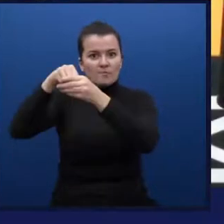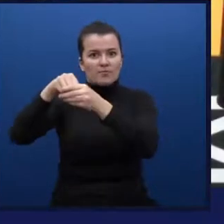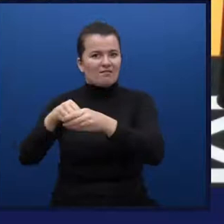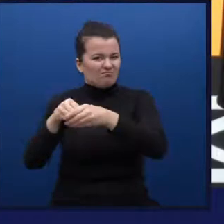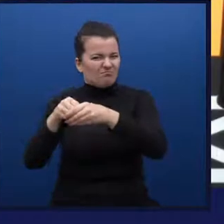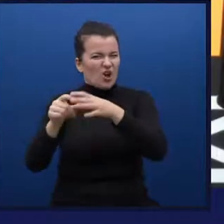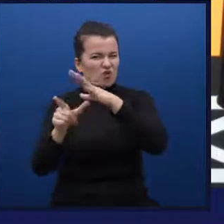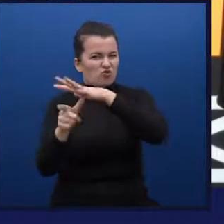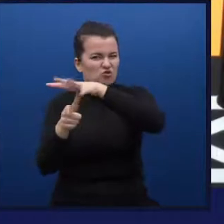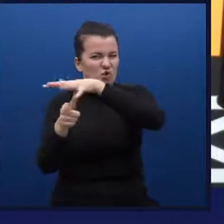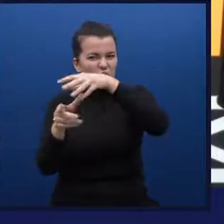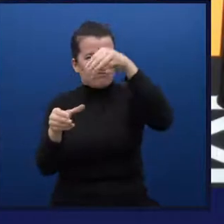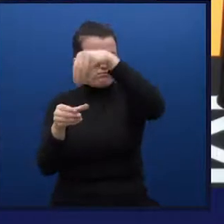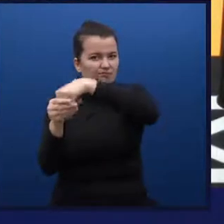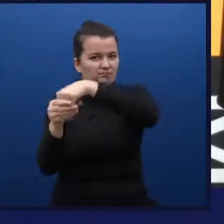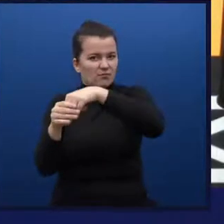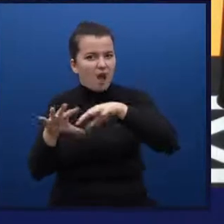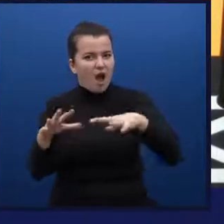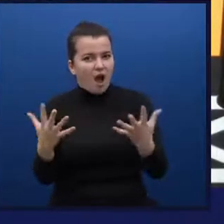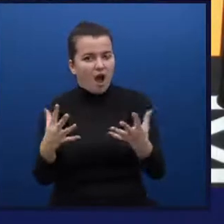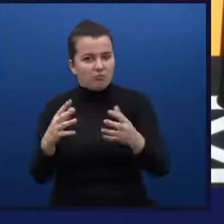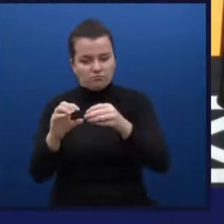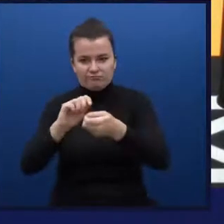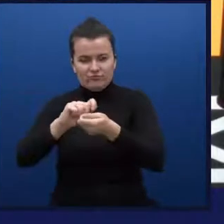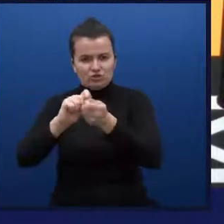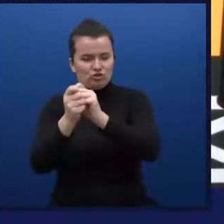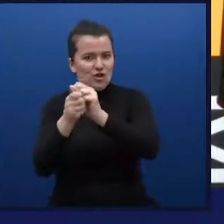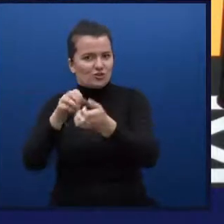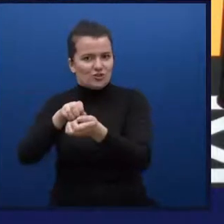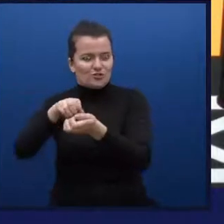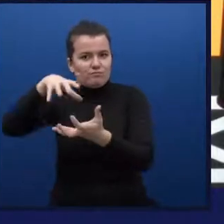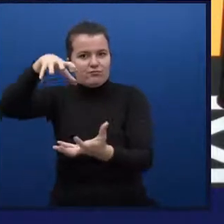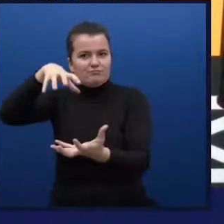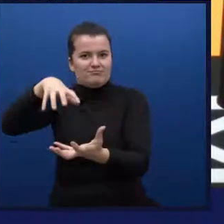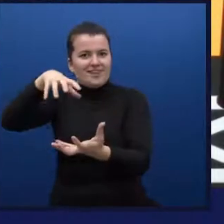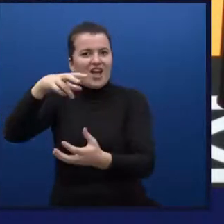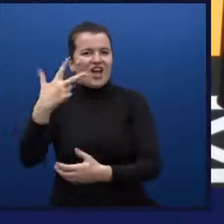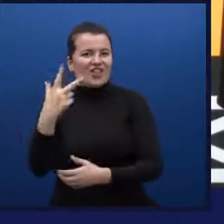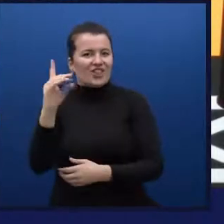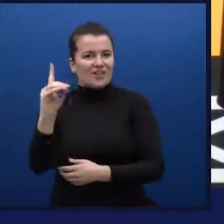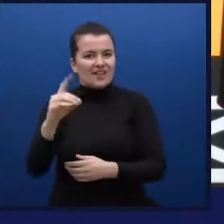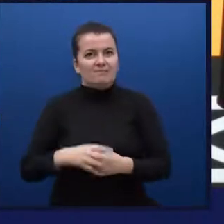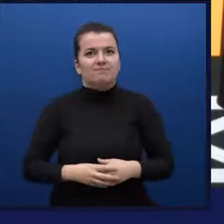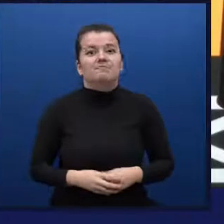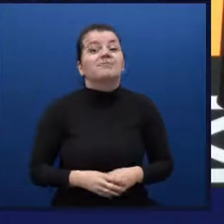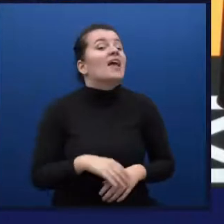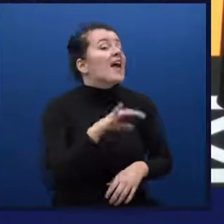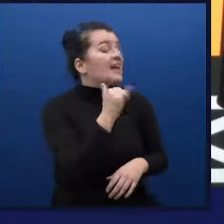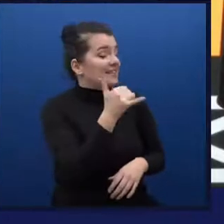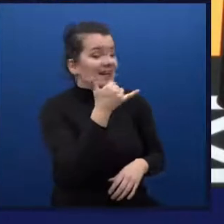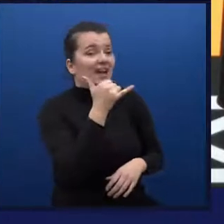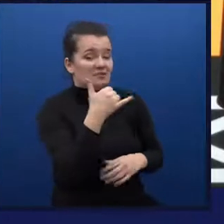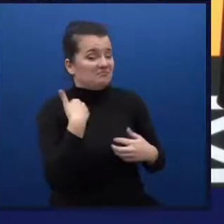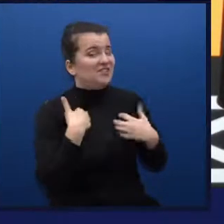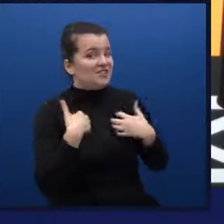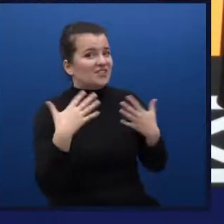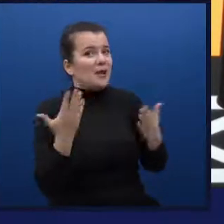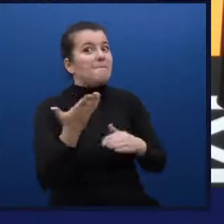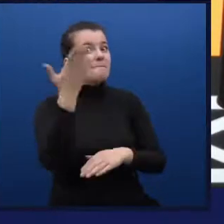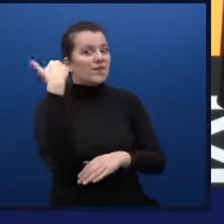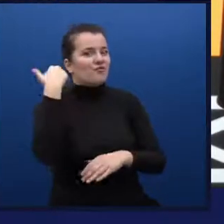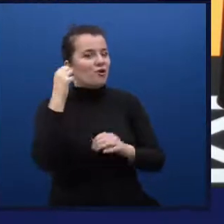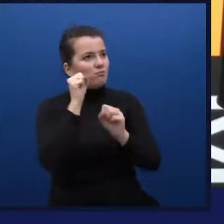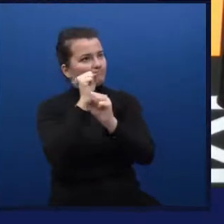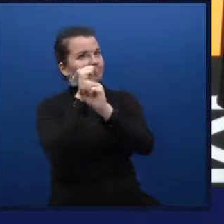that's an interesting premise, right, behind what can be accomplished. Back when this proof of concept was actually initialized, this whole aspect